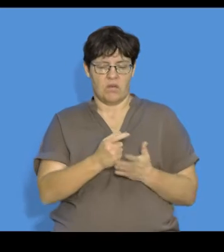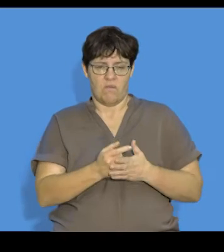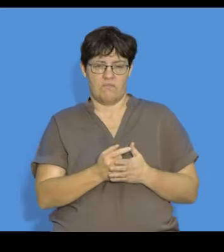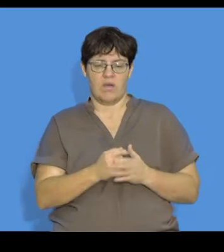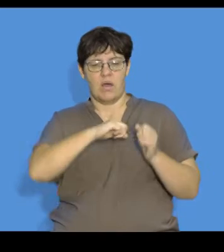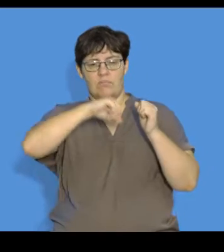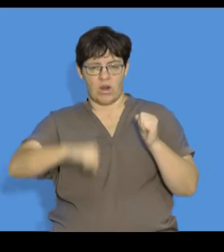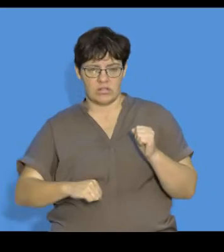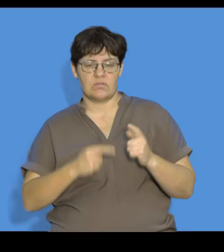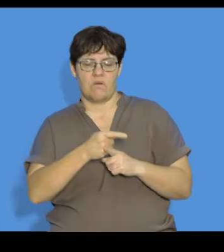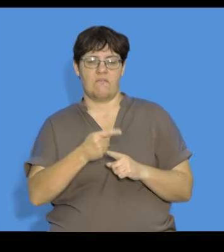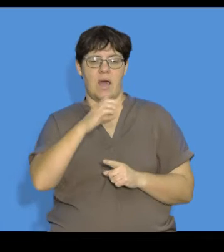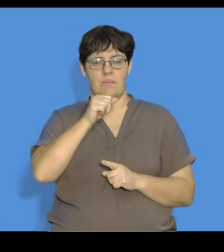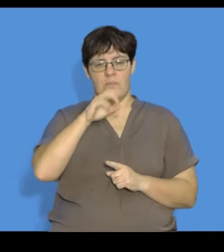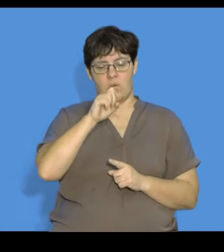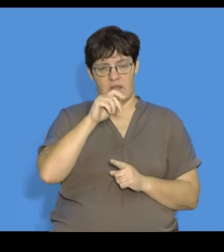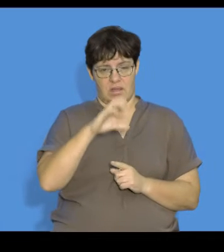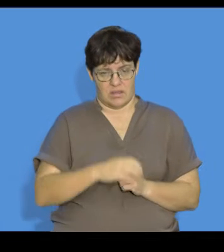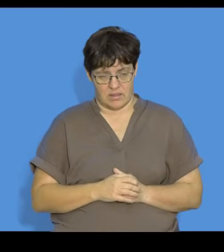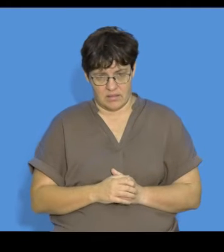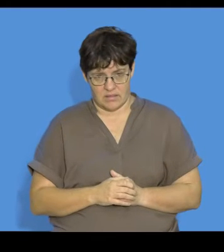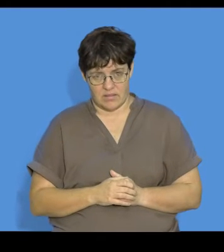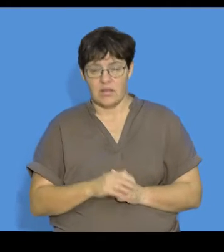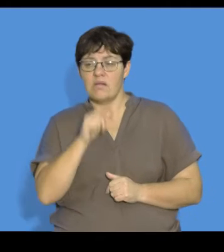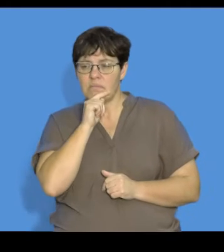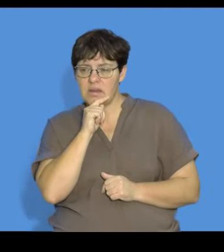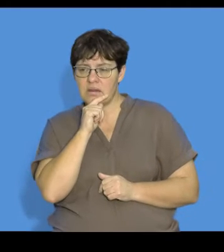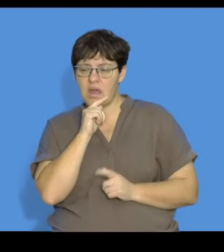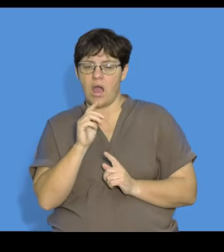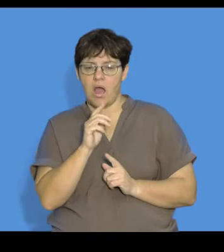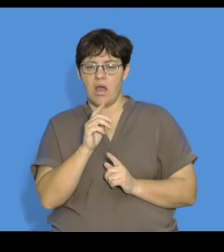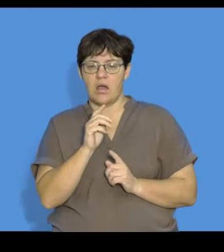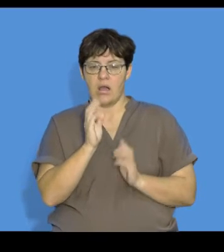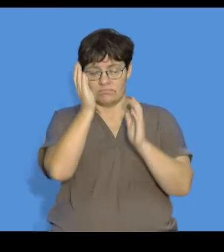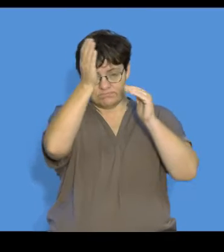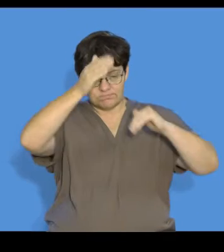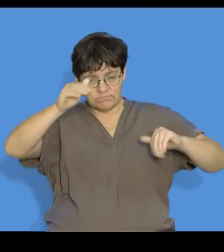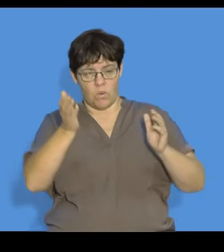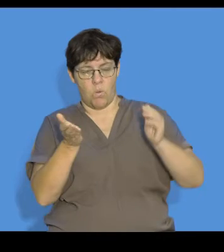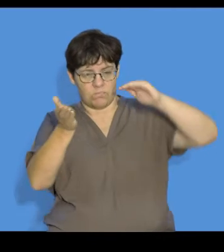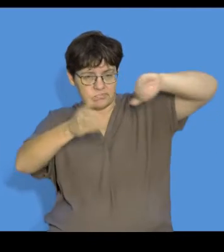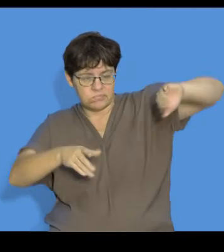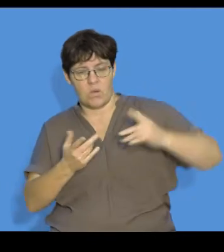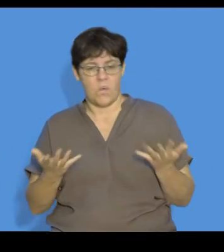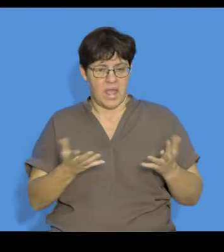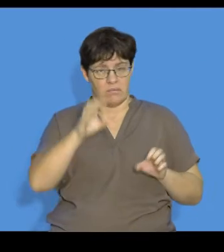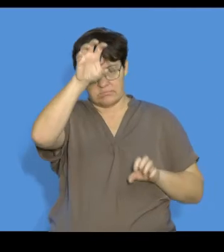hyperbola. As much as it talks about the orientation of the graph, it also tells us what the vertical stretch